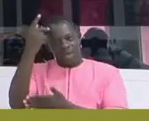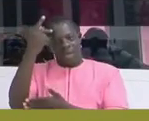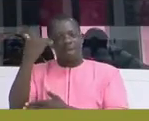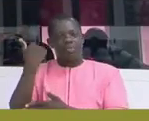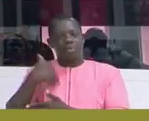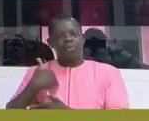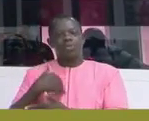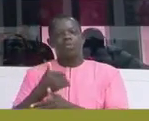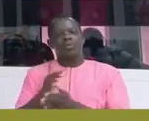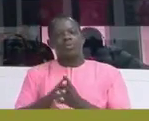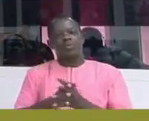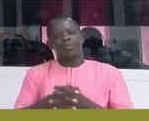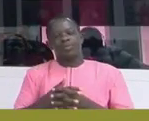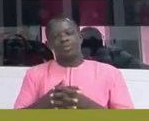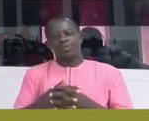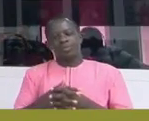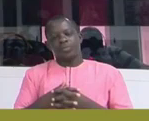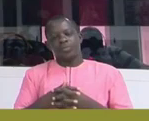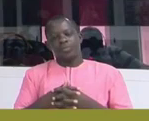Canel.